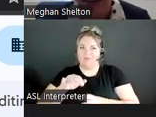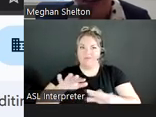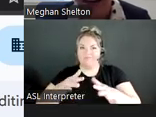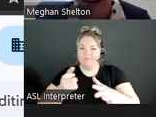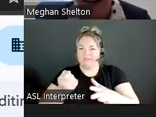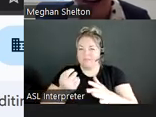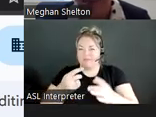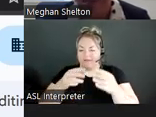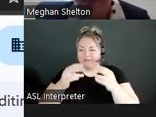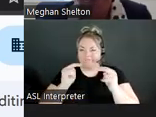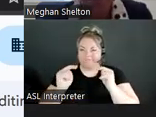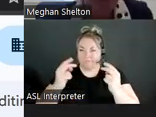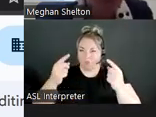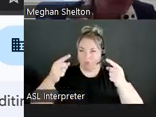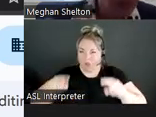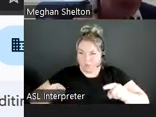And then